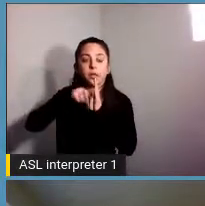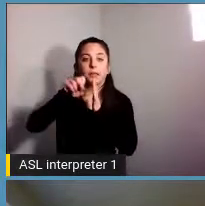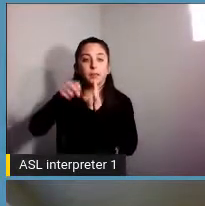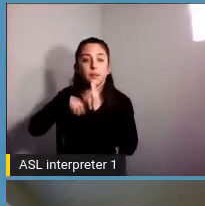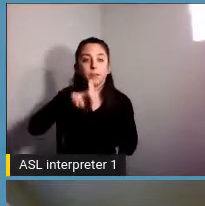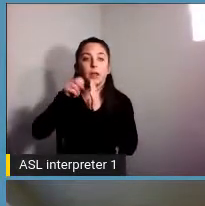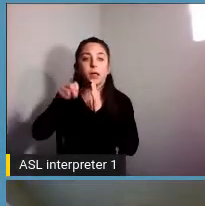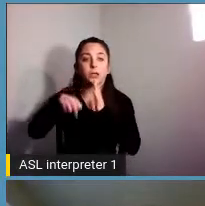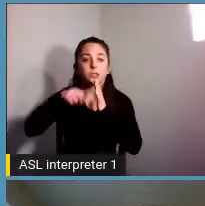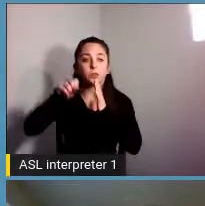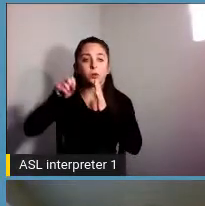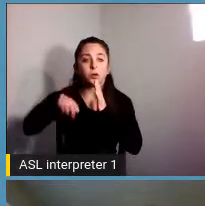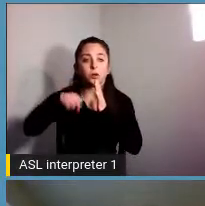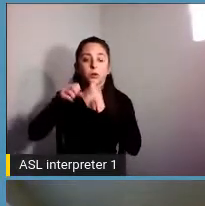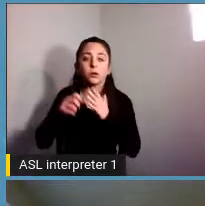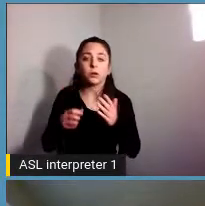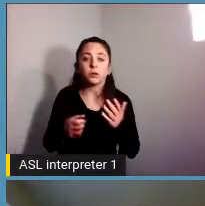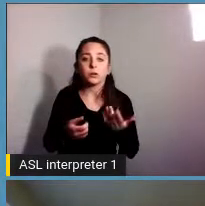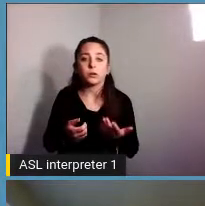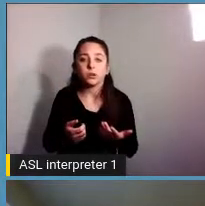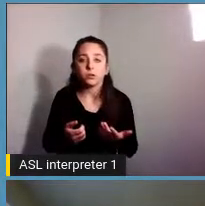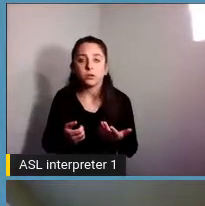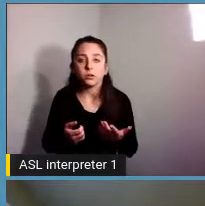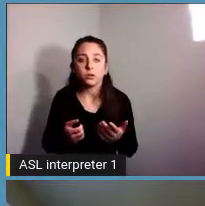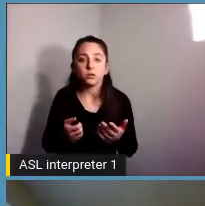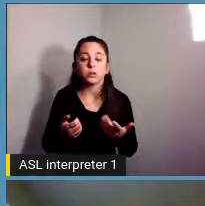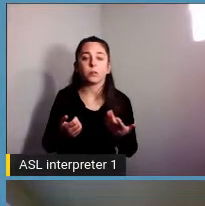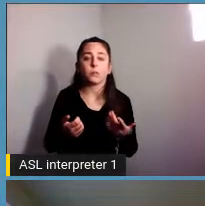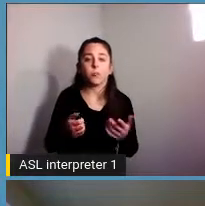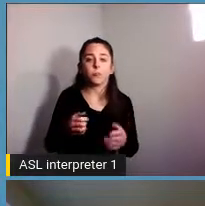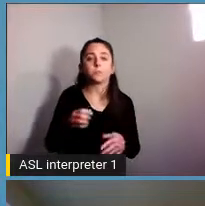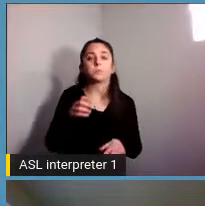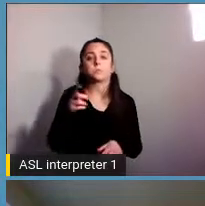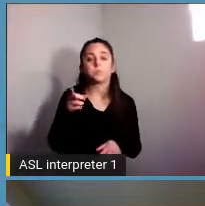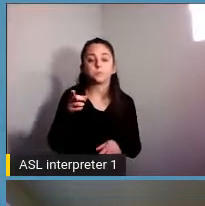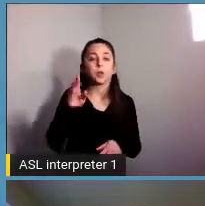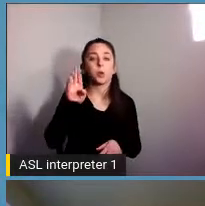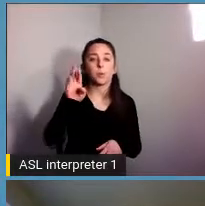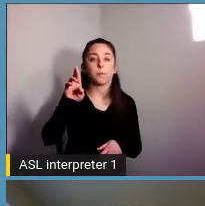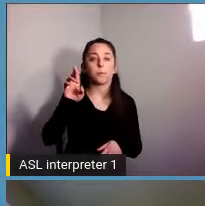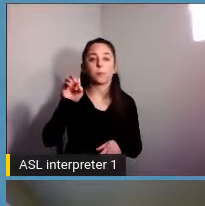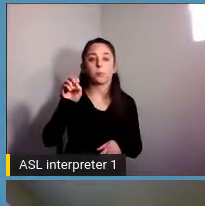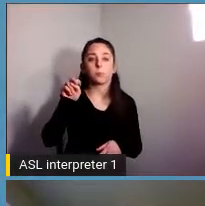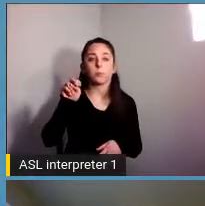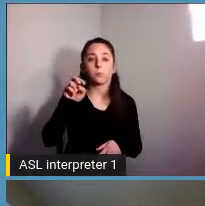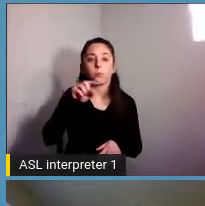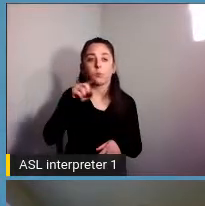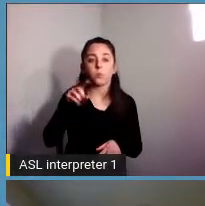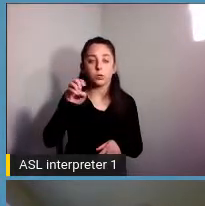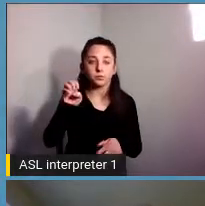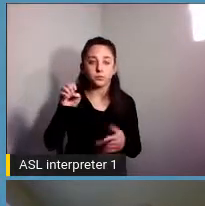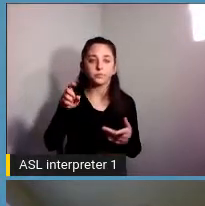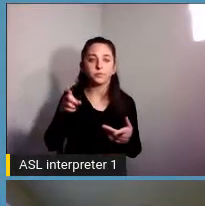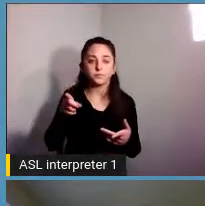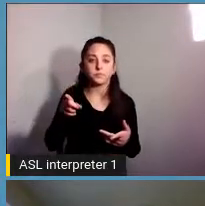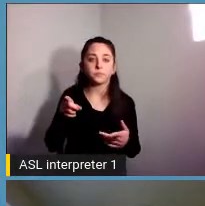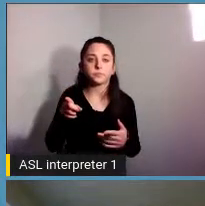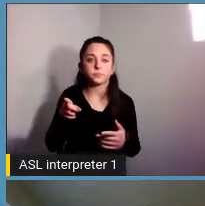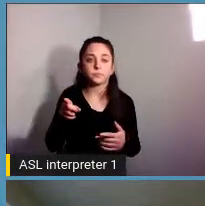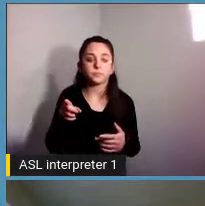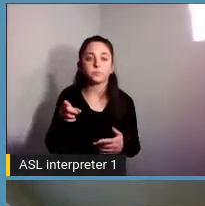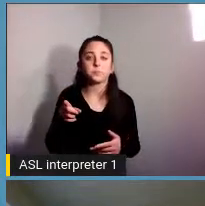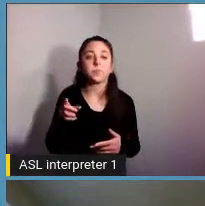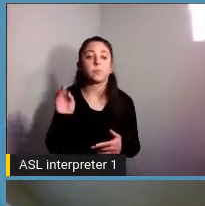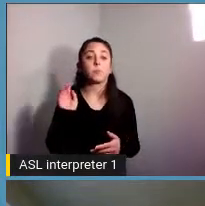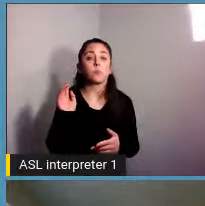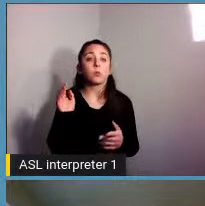master bronze, and then one of the serial bronzes, which is they made reproductions from the master bronze. And our job